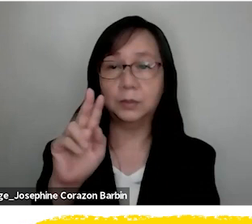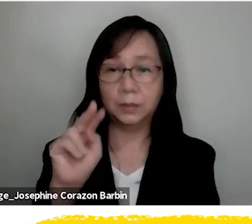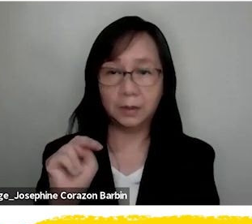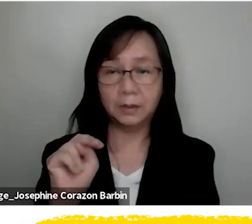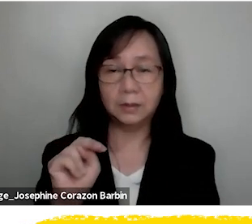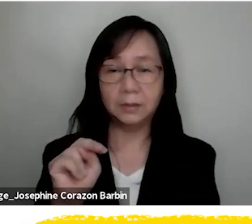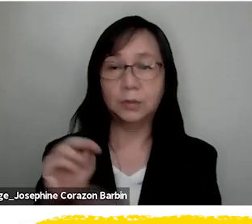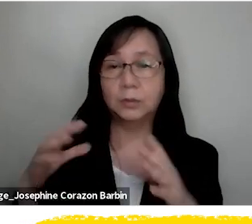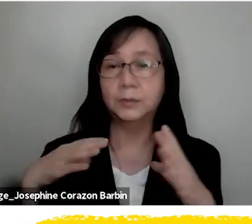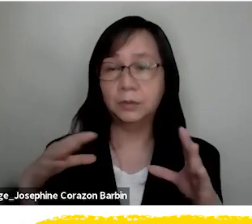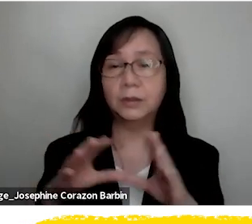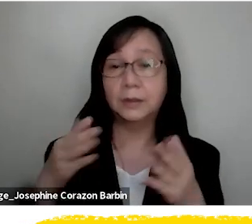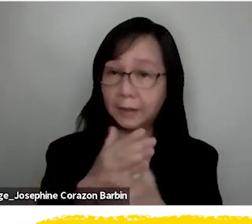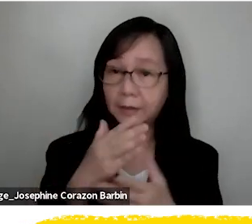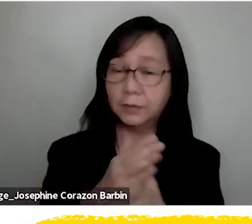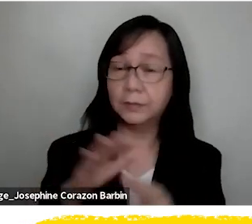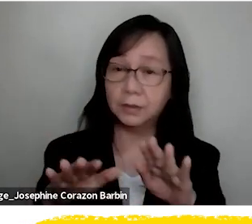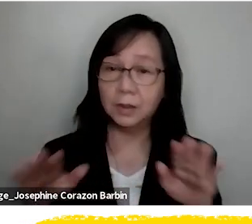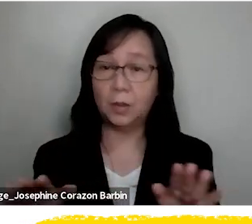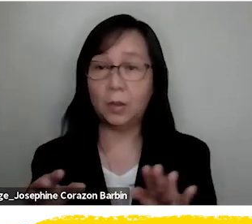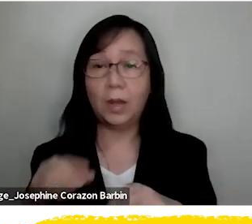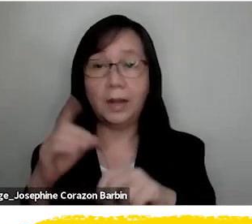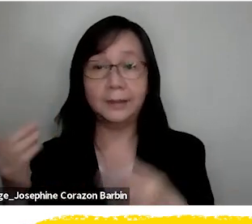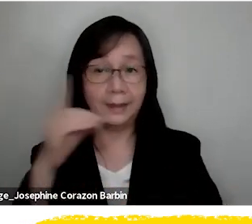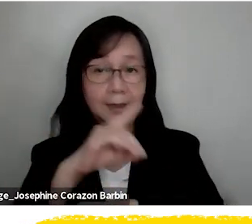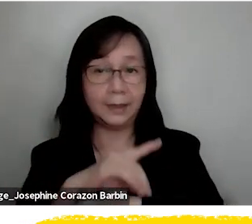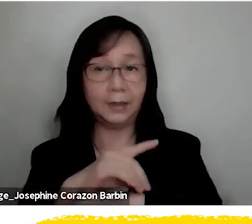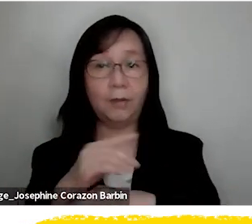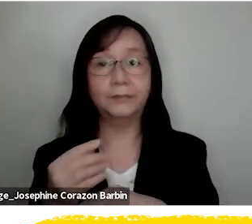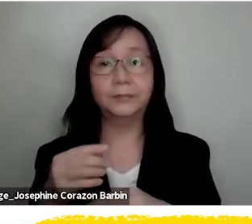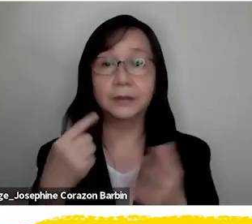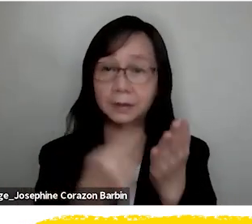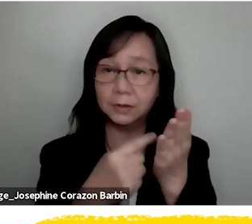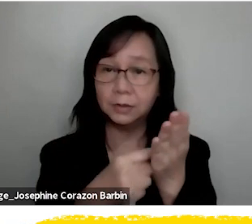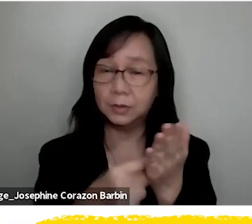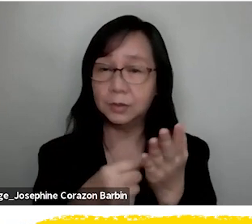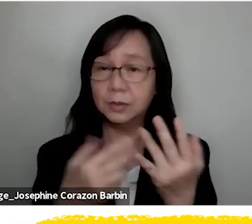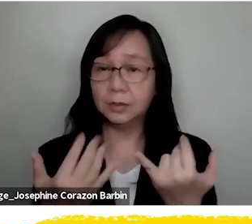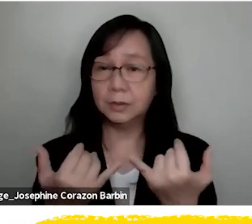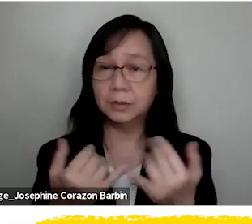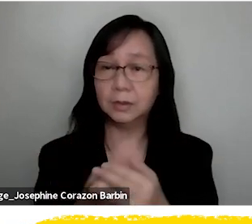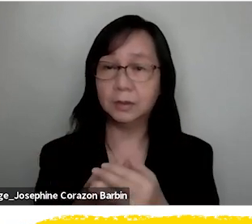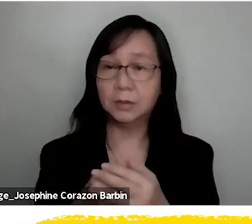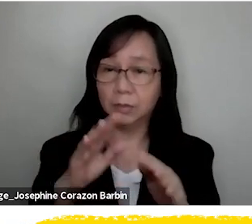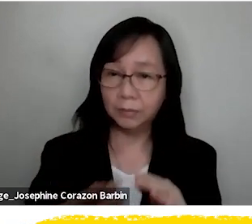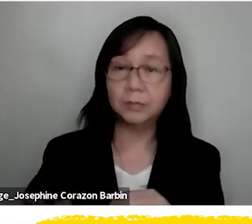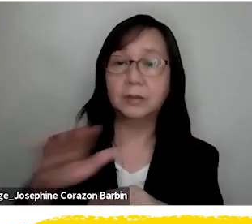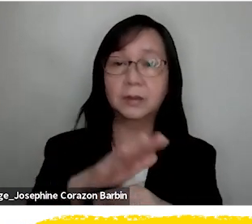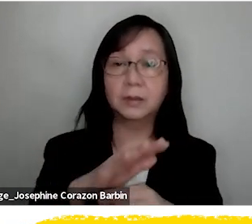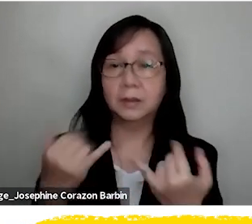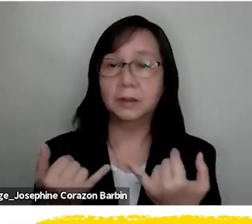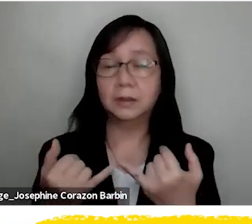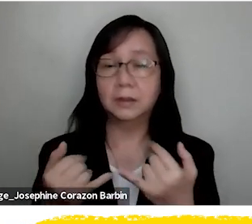of the Child on its day of general discussion, which focused entirely on